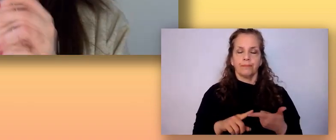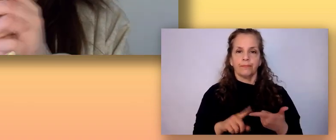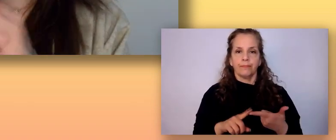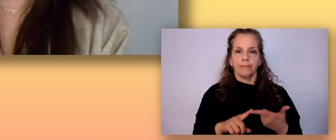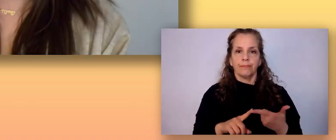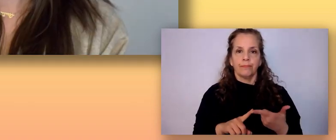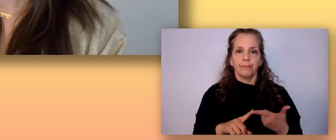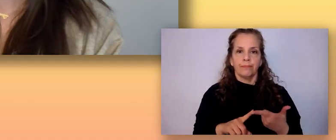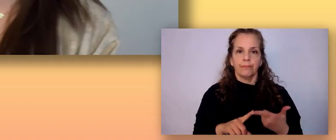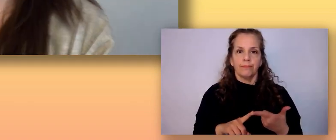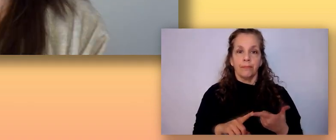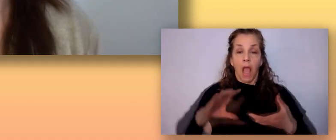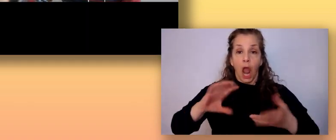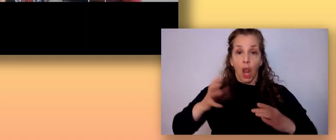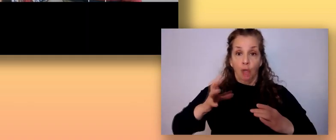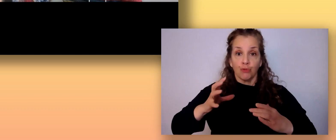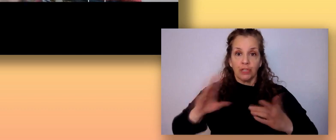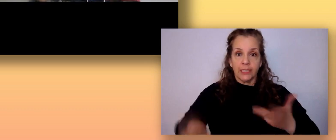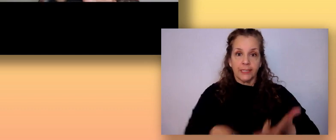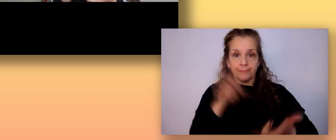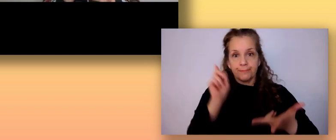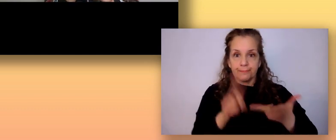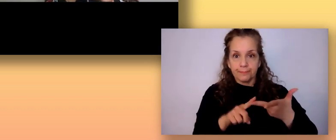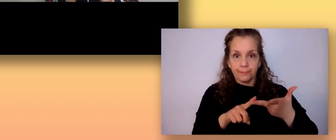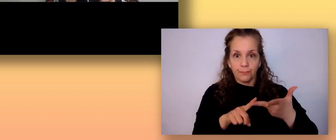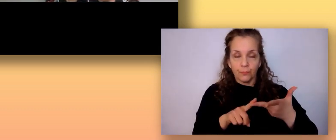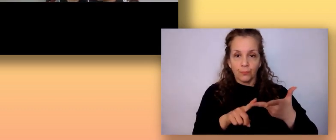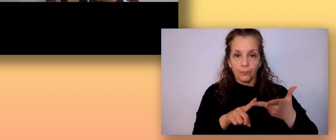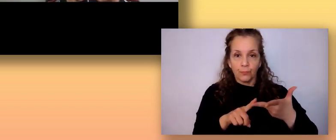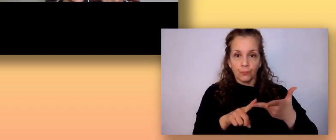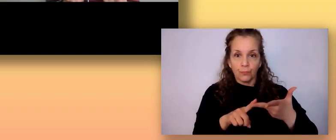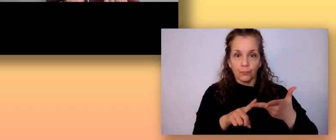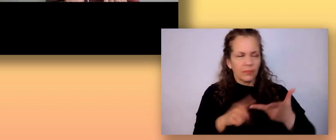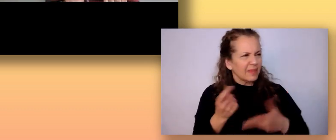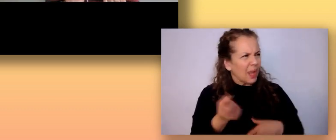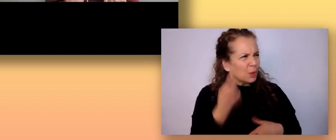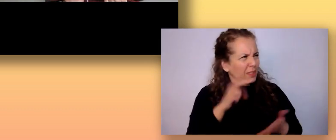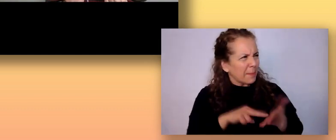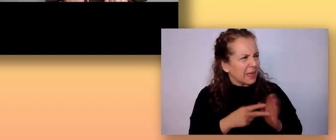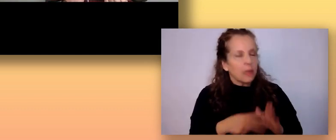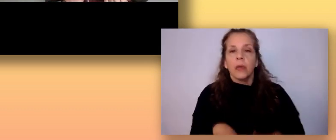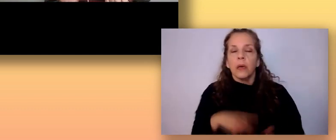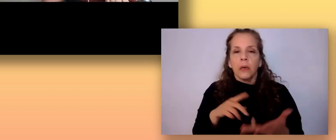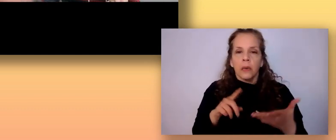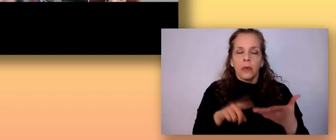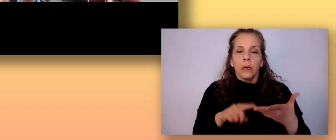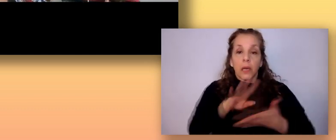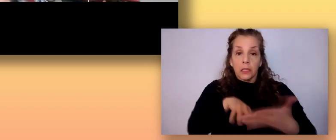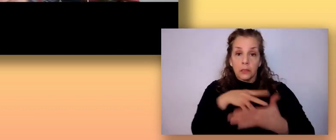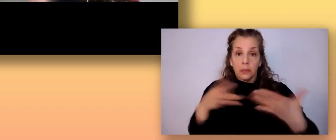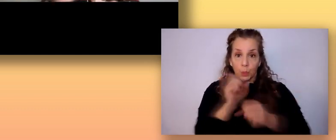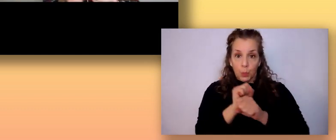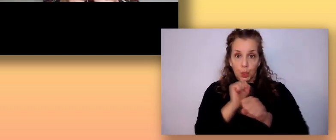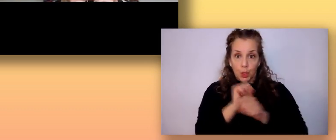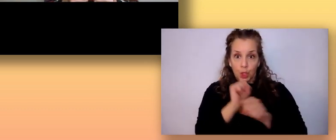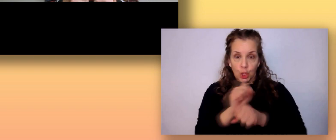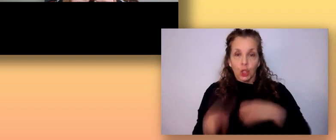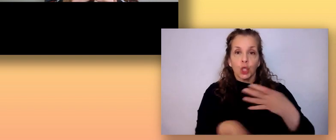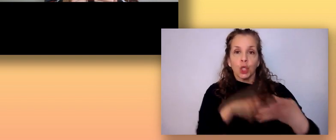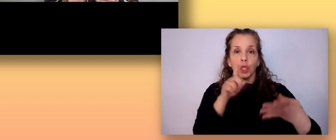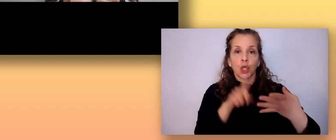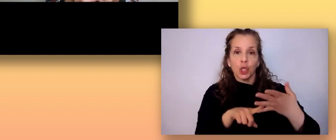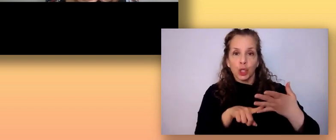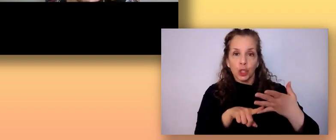Okay, Doing laundry. I don't understand what these spoons are for. Working on an Excel sheet.